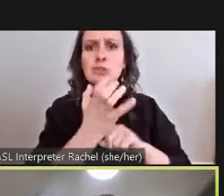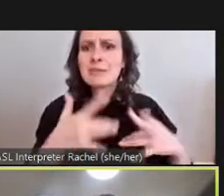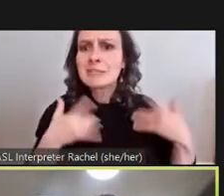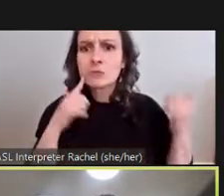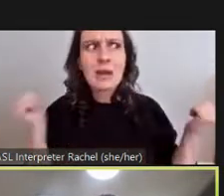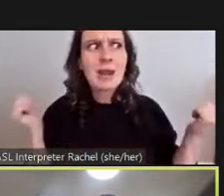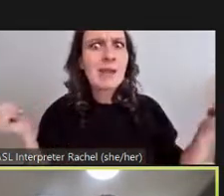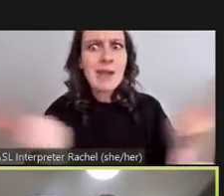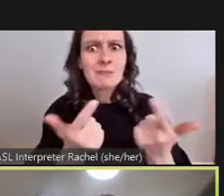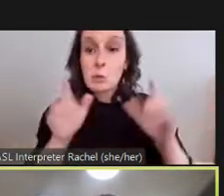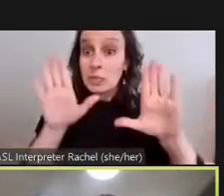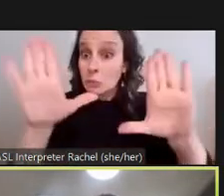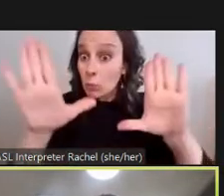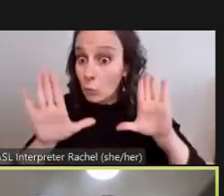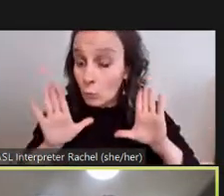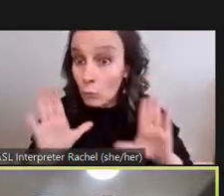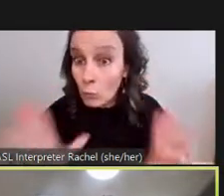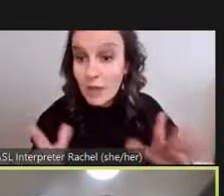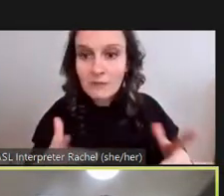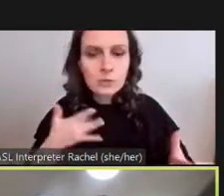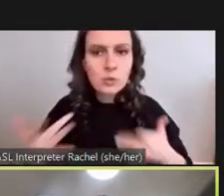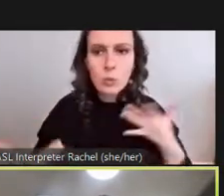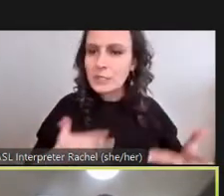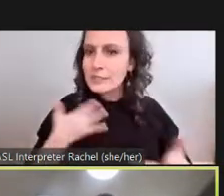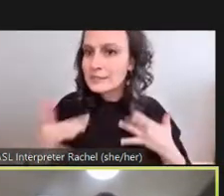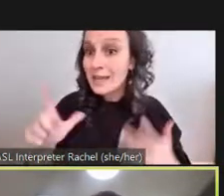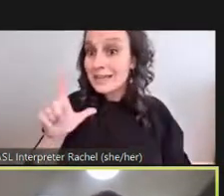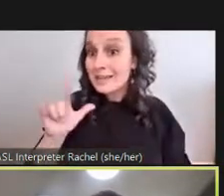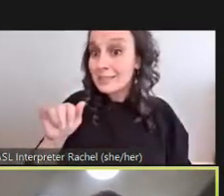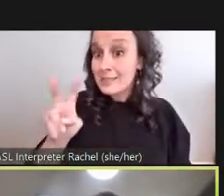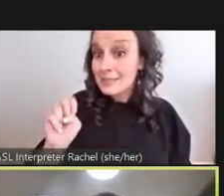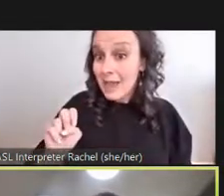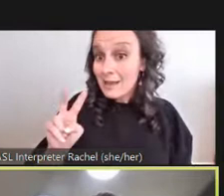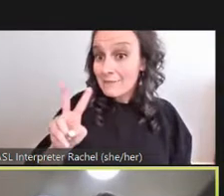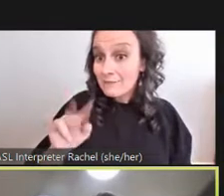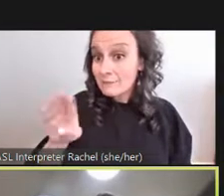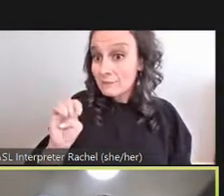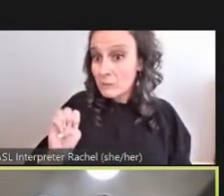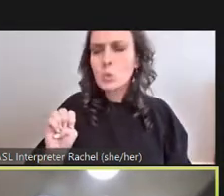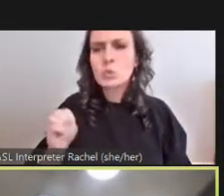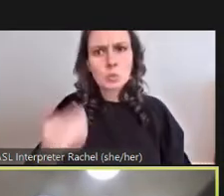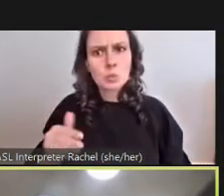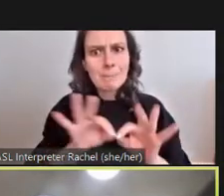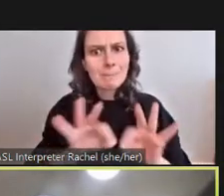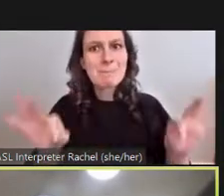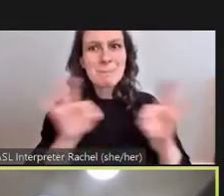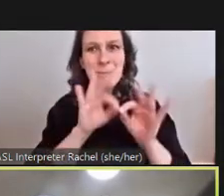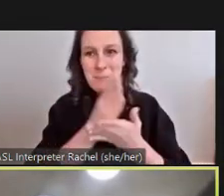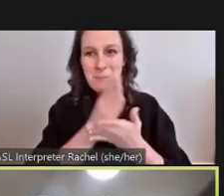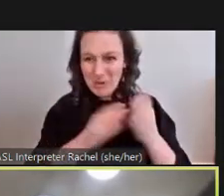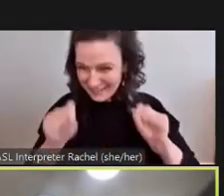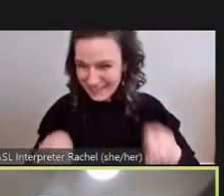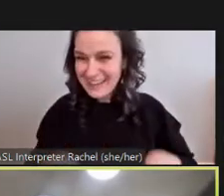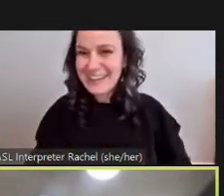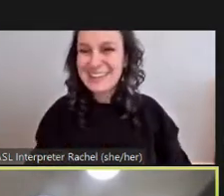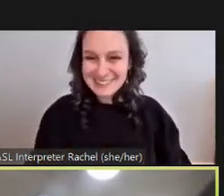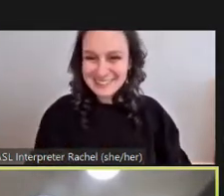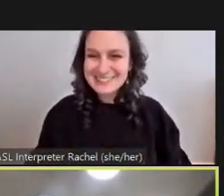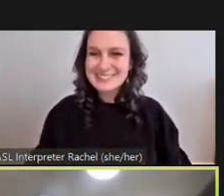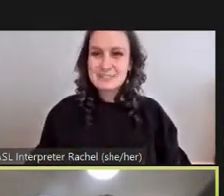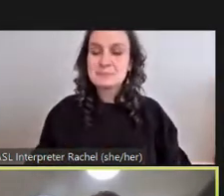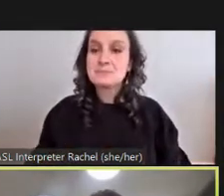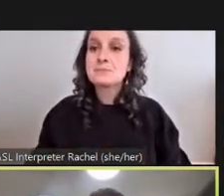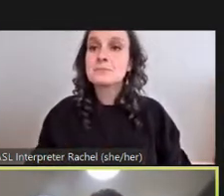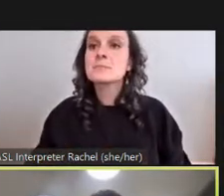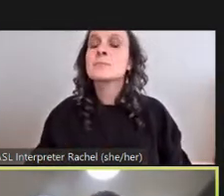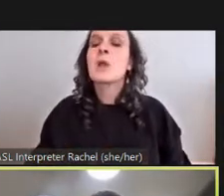such a great thing, and we are very excited Live Voice can play a vital part in that. But I guess